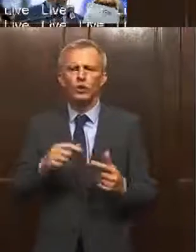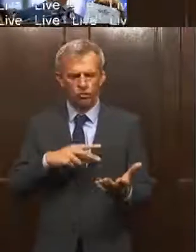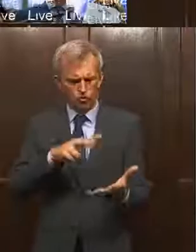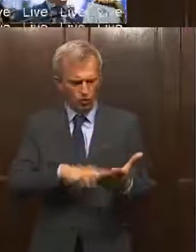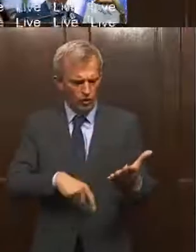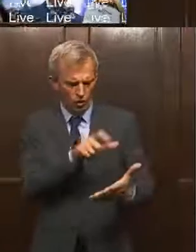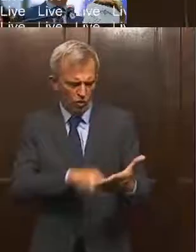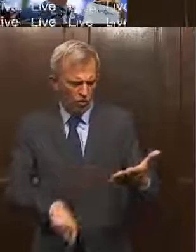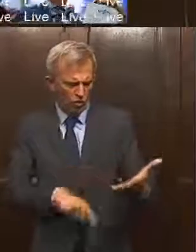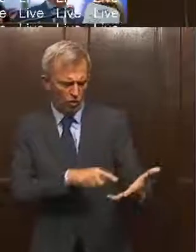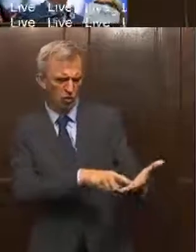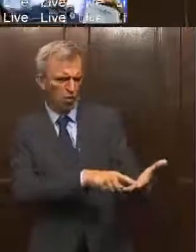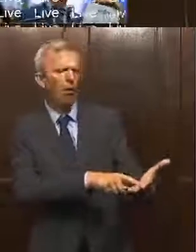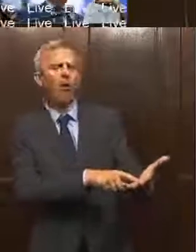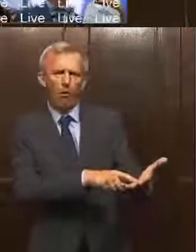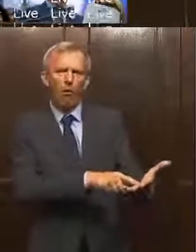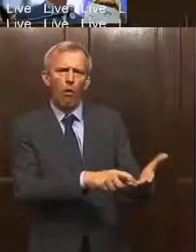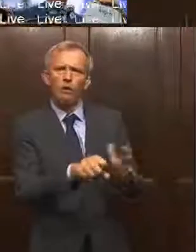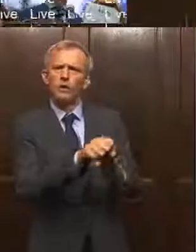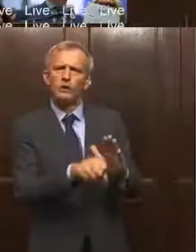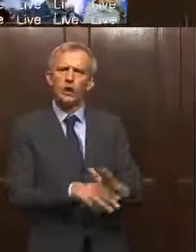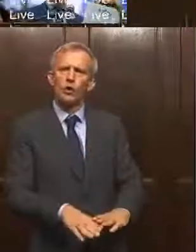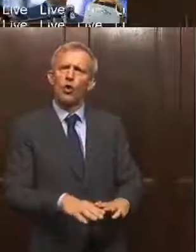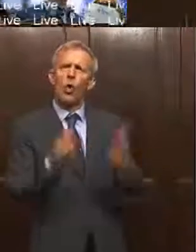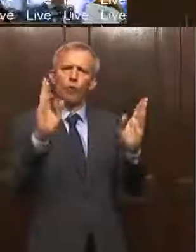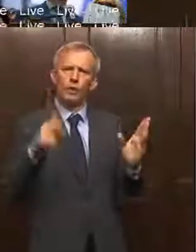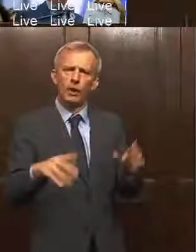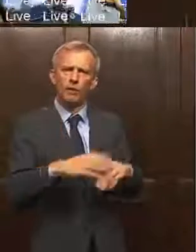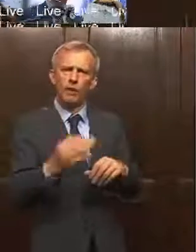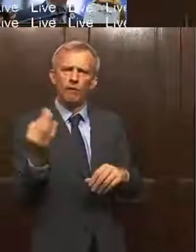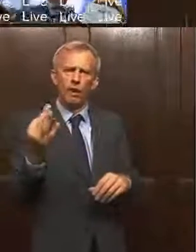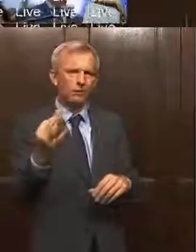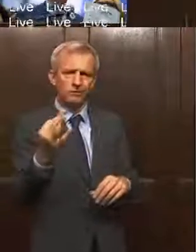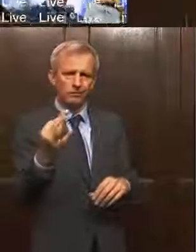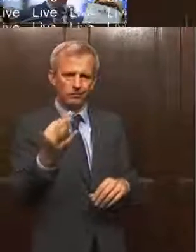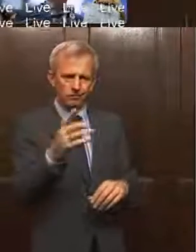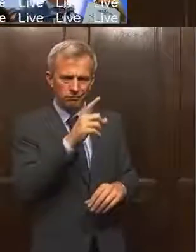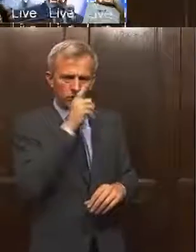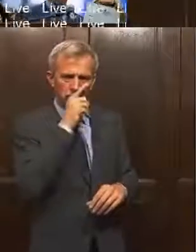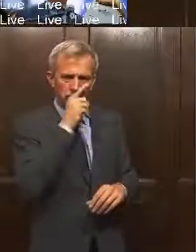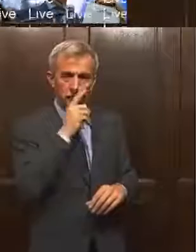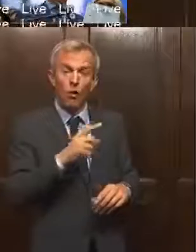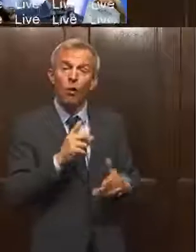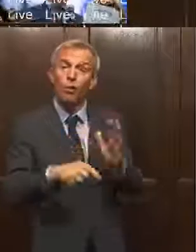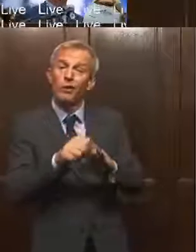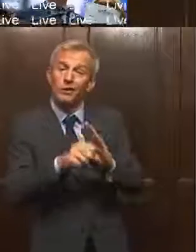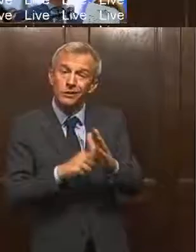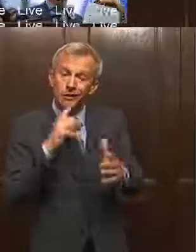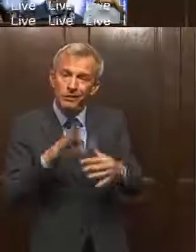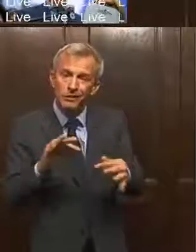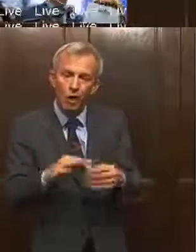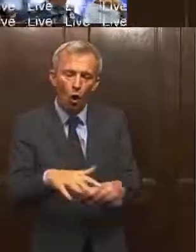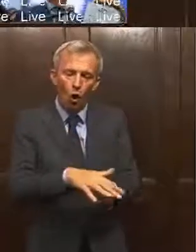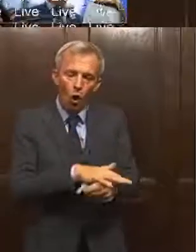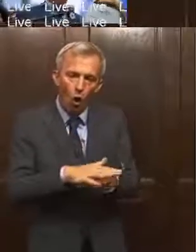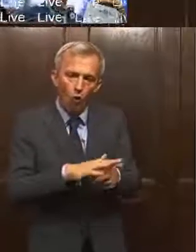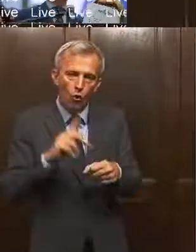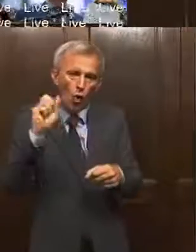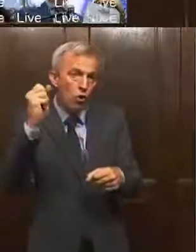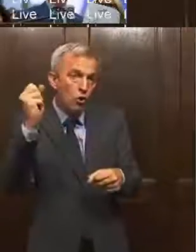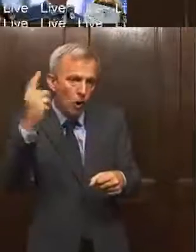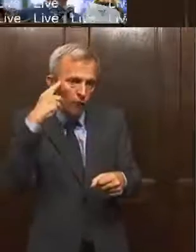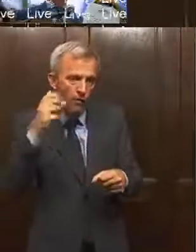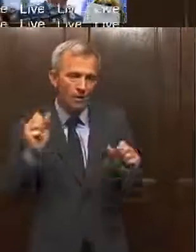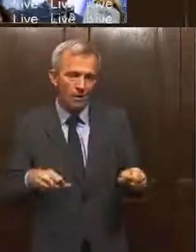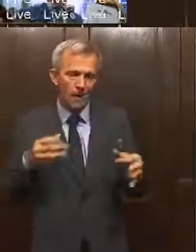the state's opening up on Friday, what the state has said is local governments can decide starting from